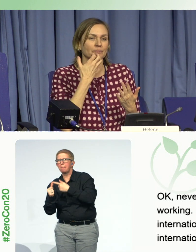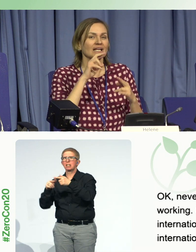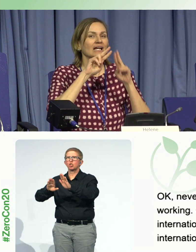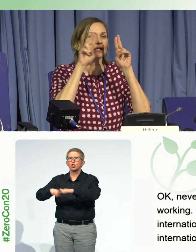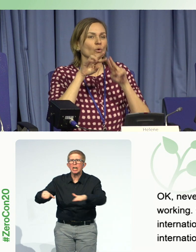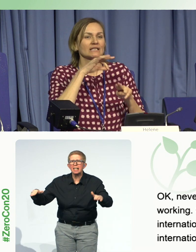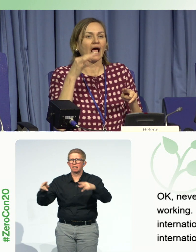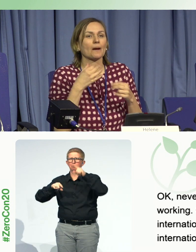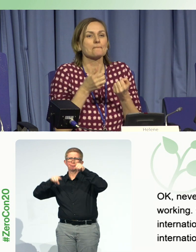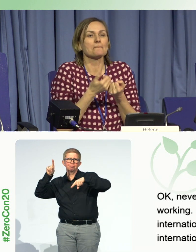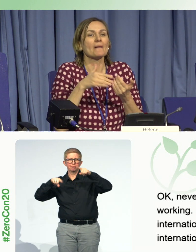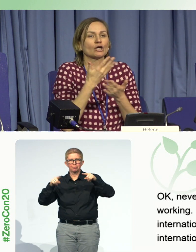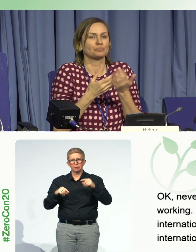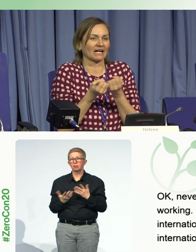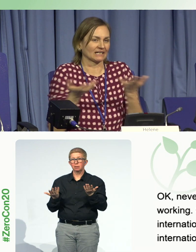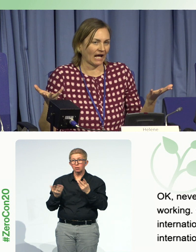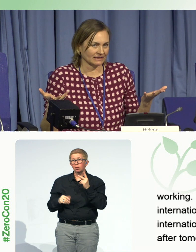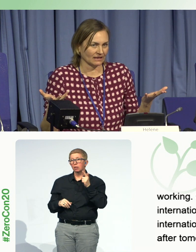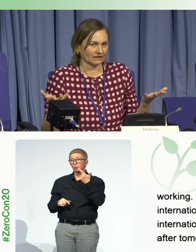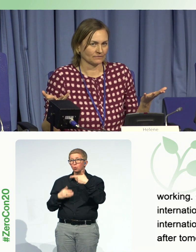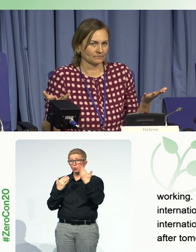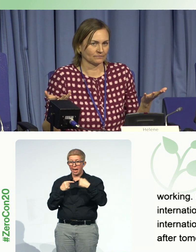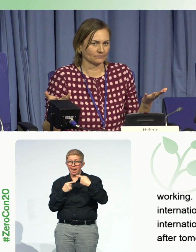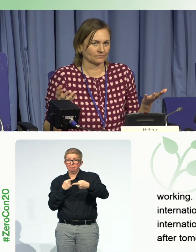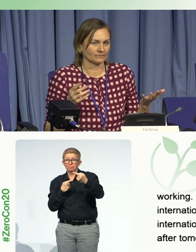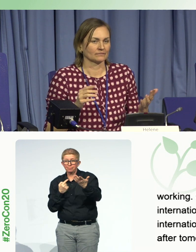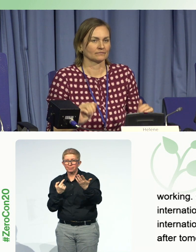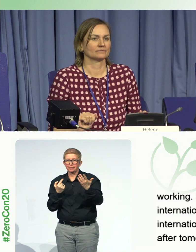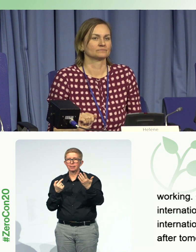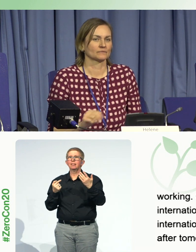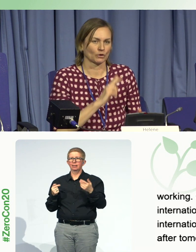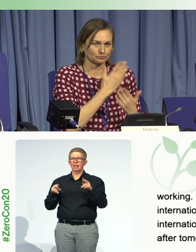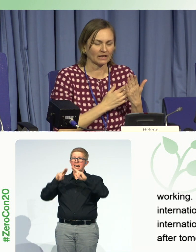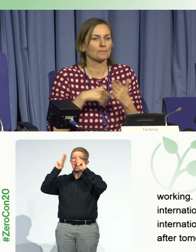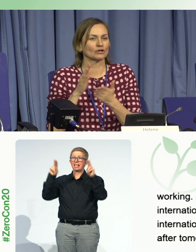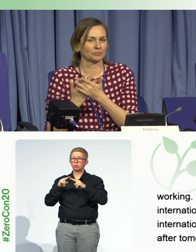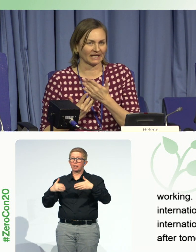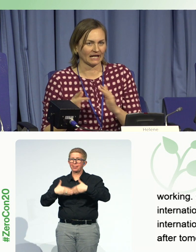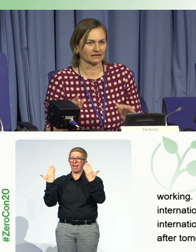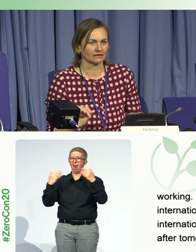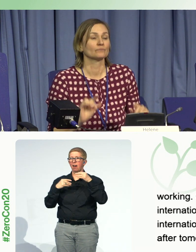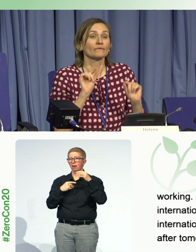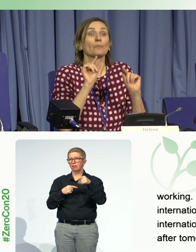after tomorrow, there's the International Day of Mother Tongues.